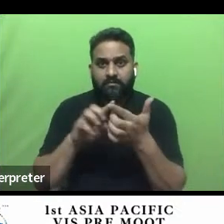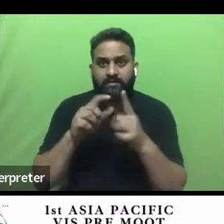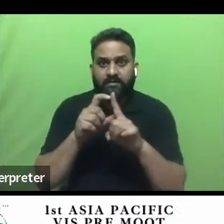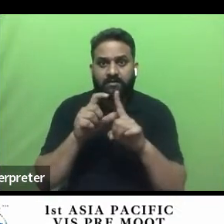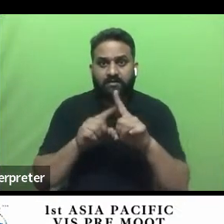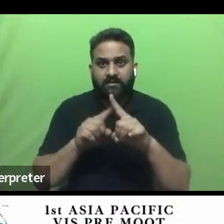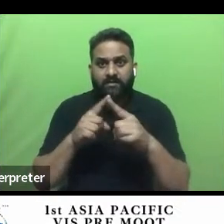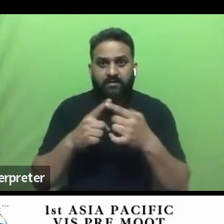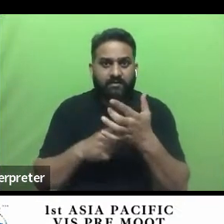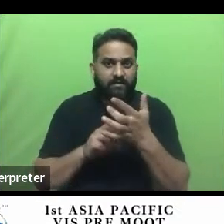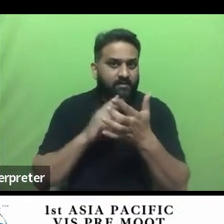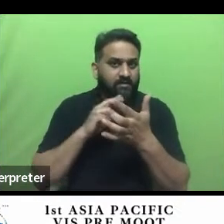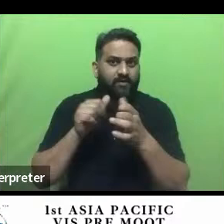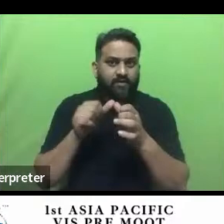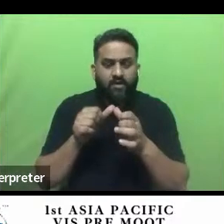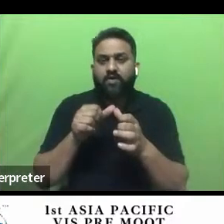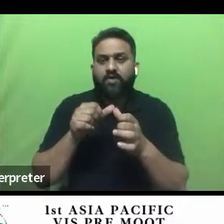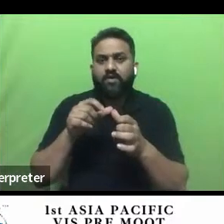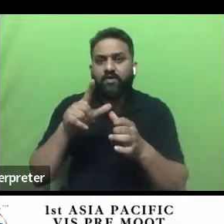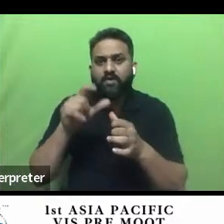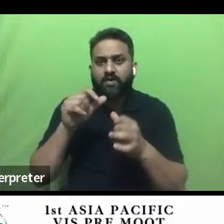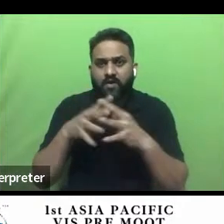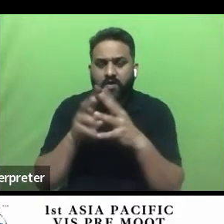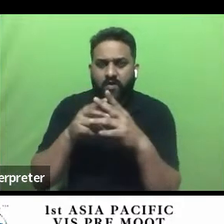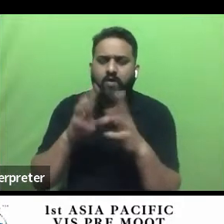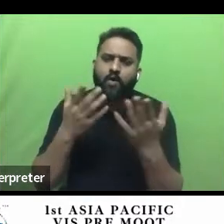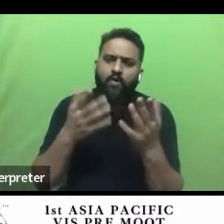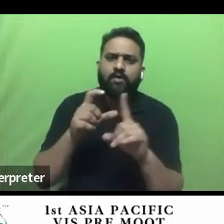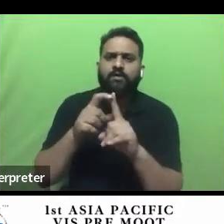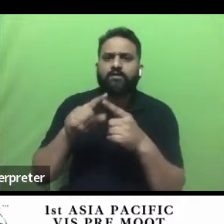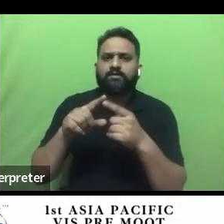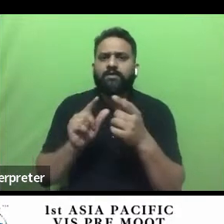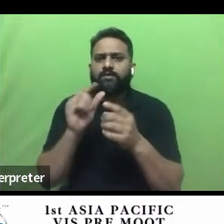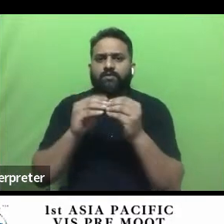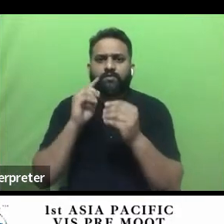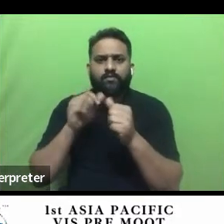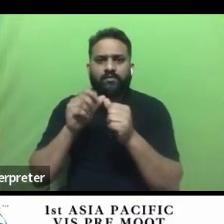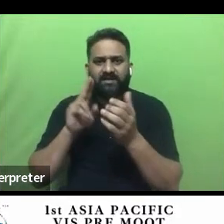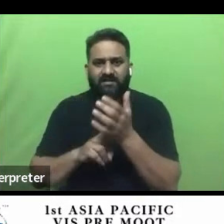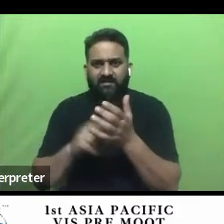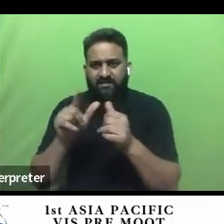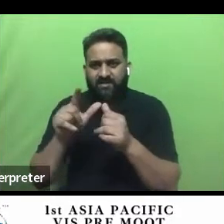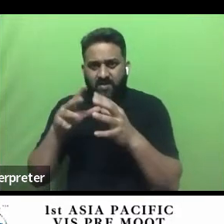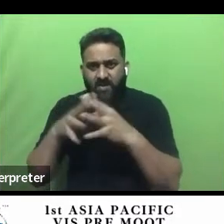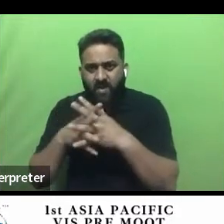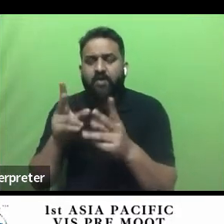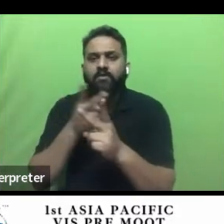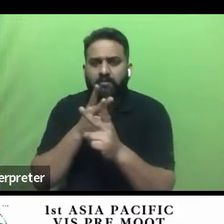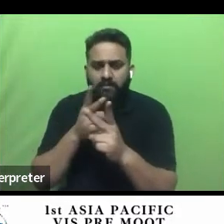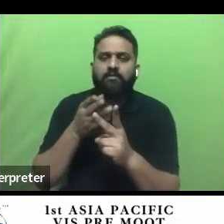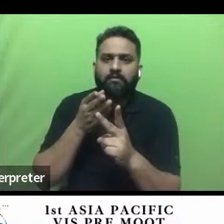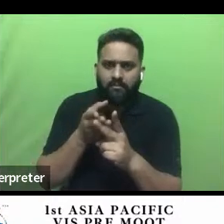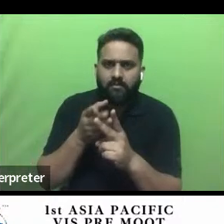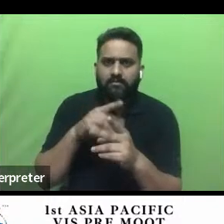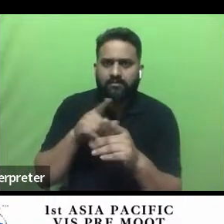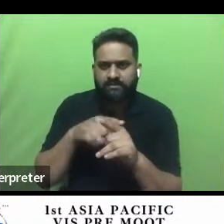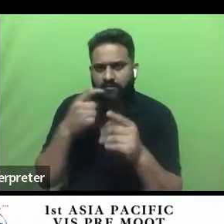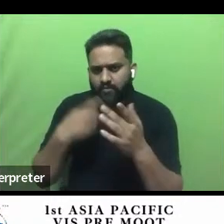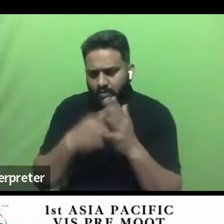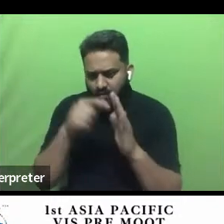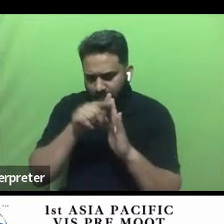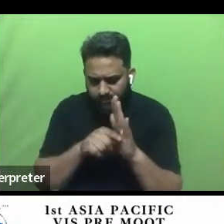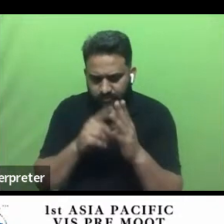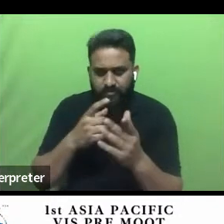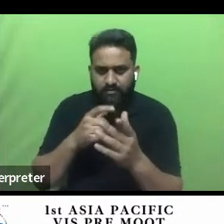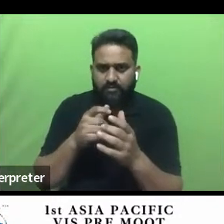or preferably Danubian law, the parties validly consented to arbitrate under the terms of the arbitration